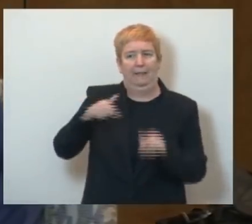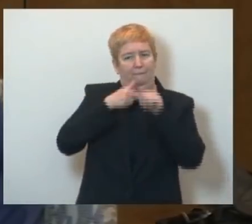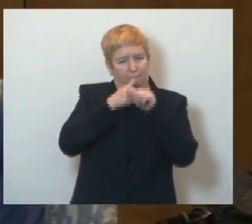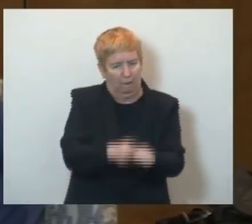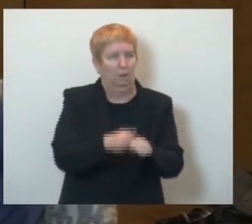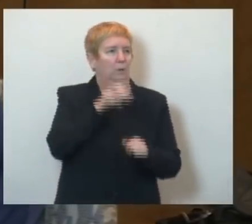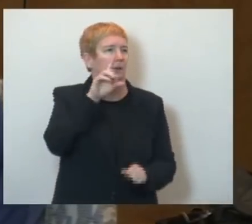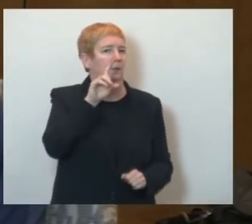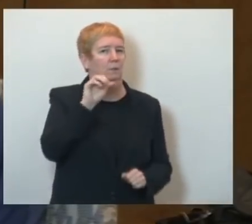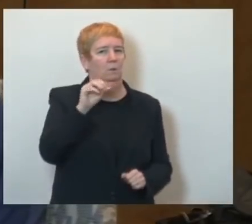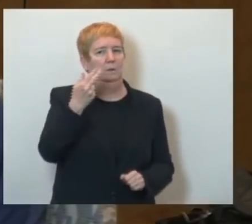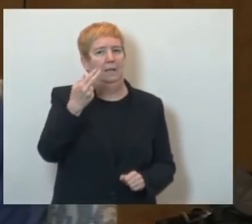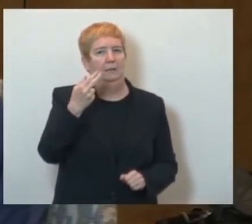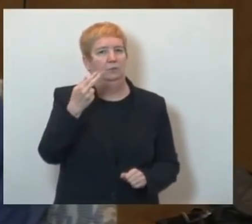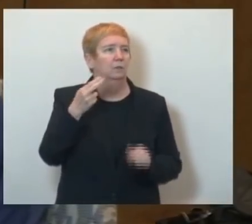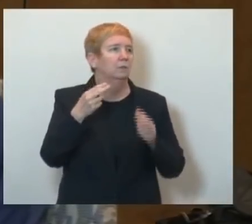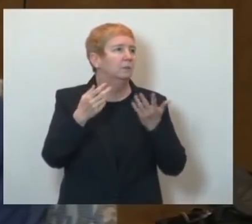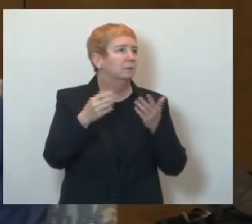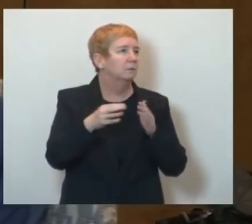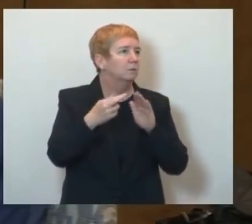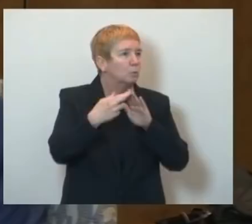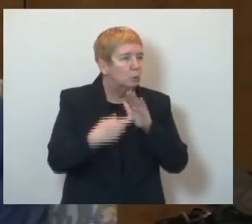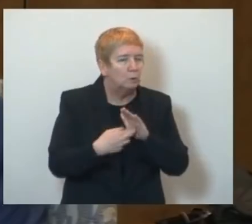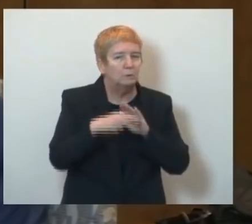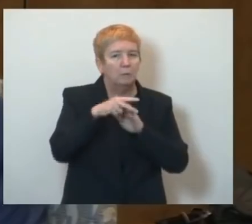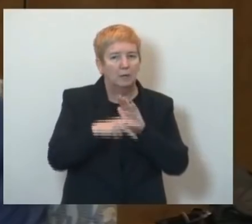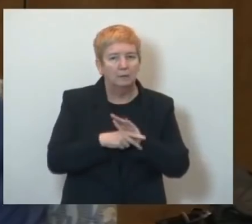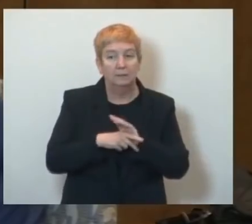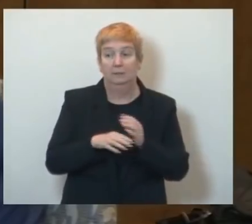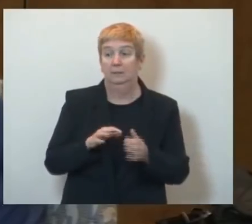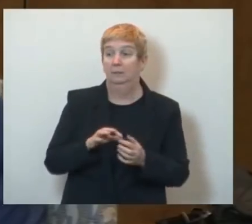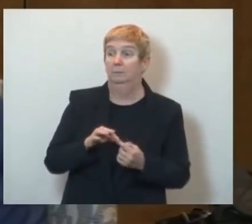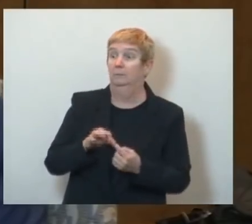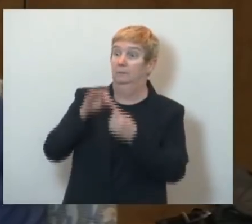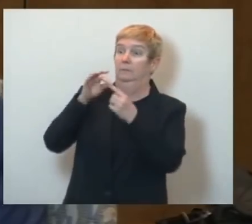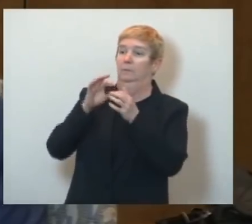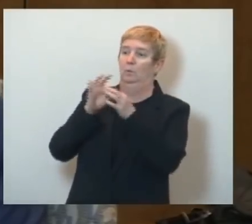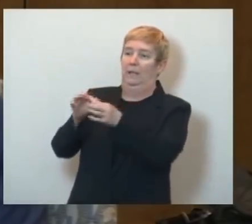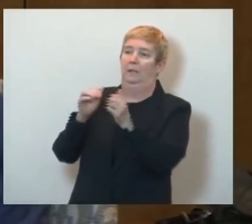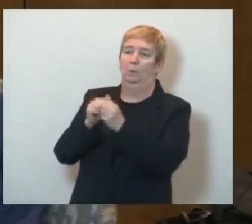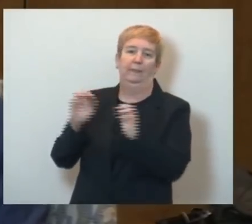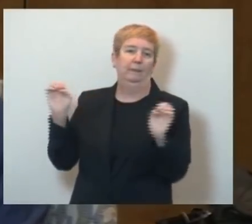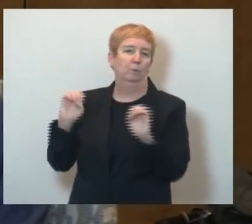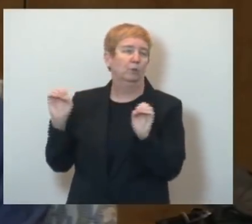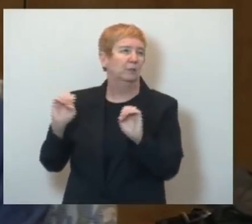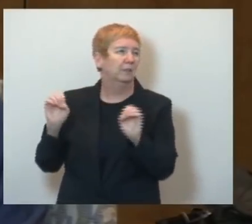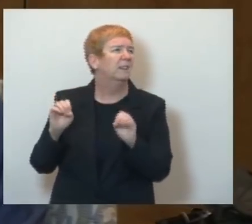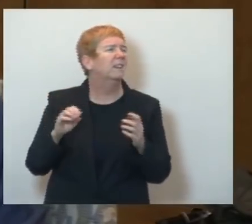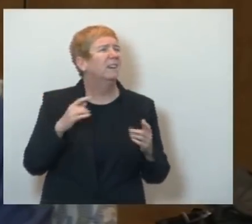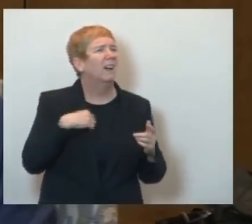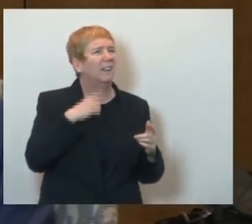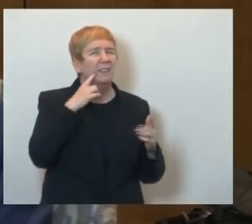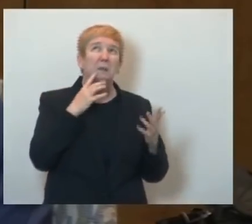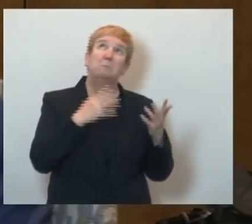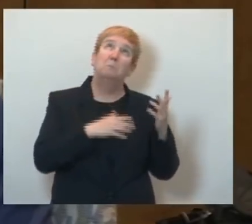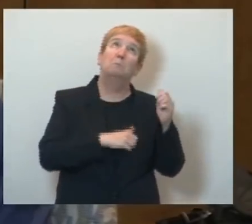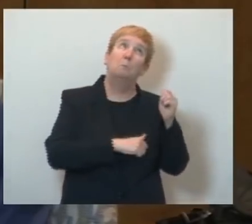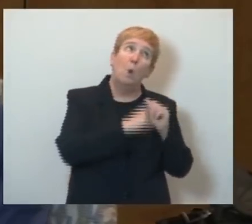guidelines, and particularly those related to the emergency. And so, almost